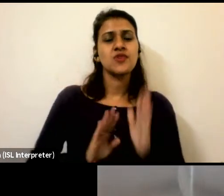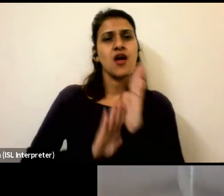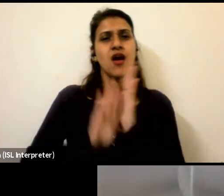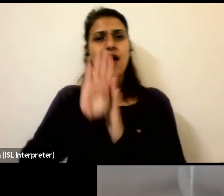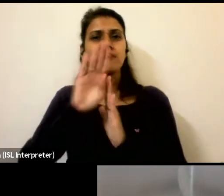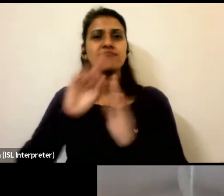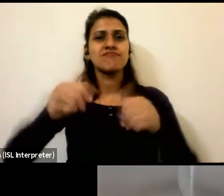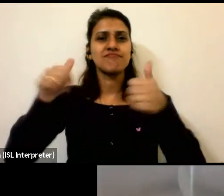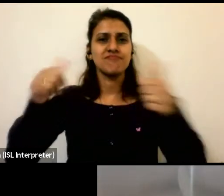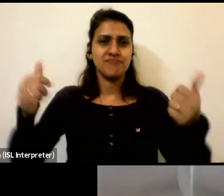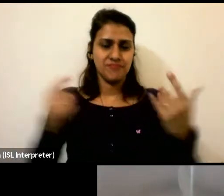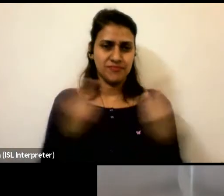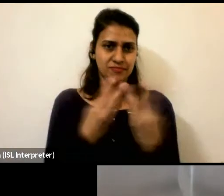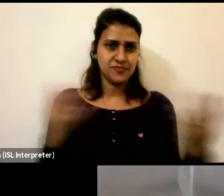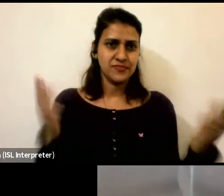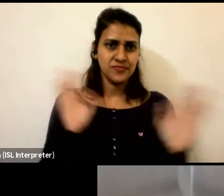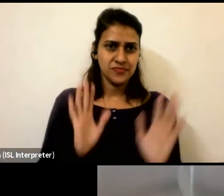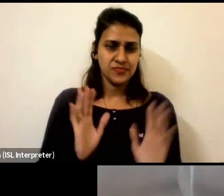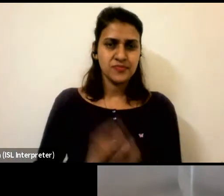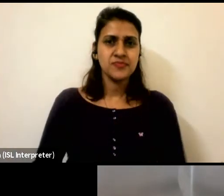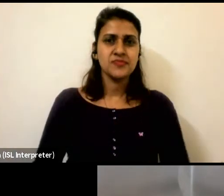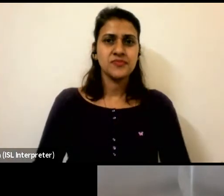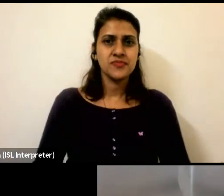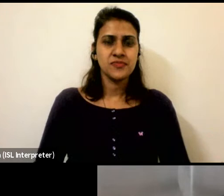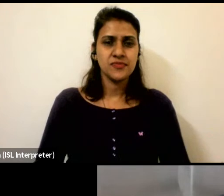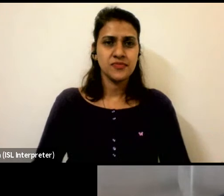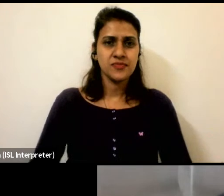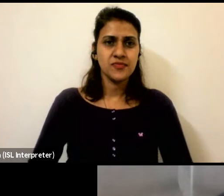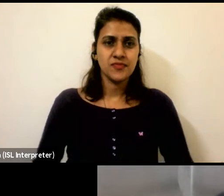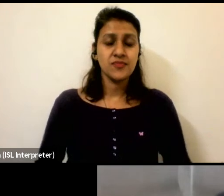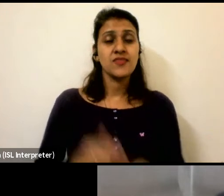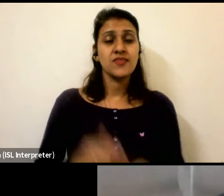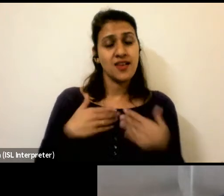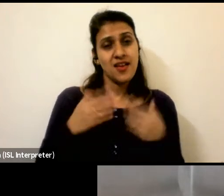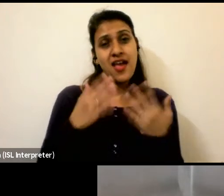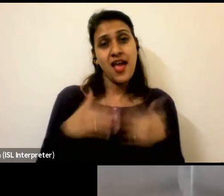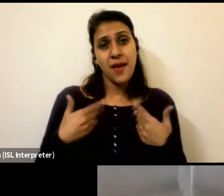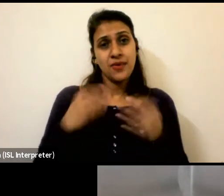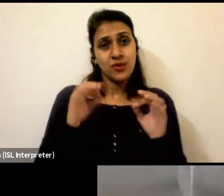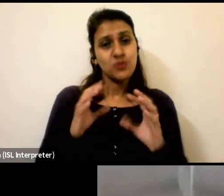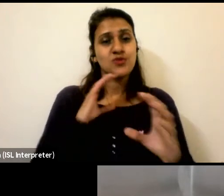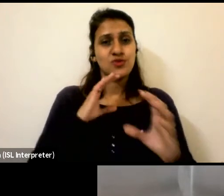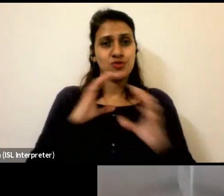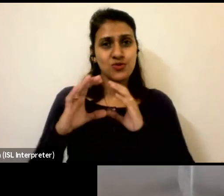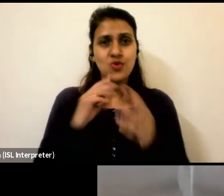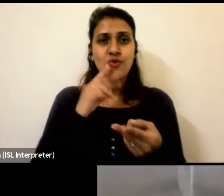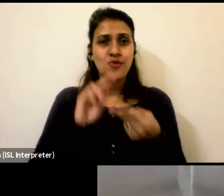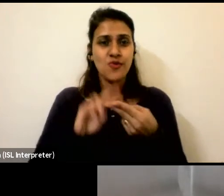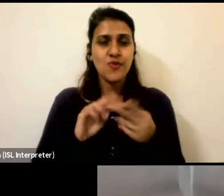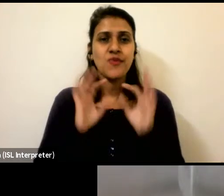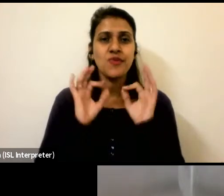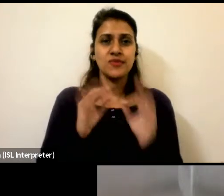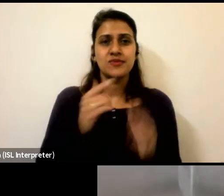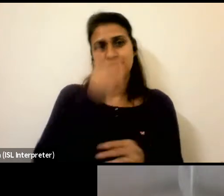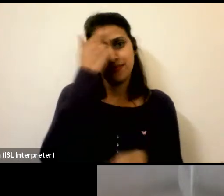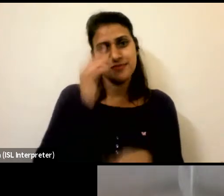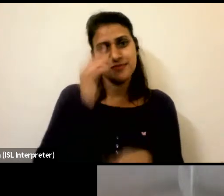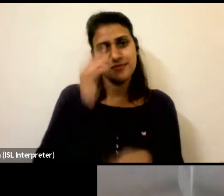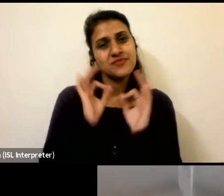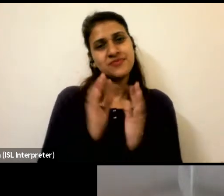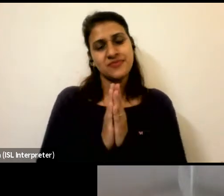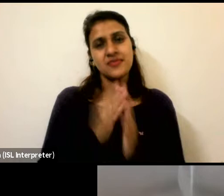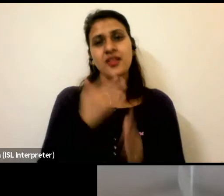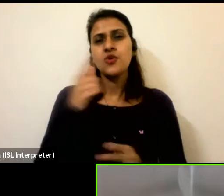So unless you have some few comments to make, I think we can get into a chat, but leave it to you if you have any opening remarks to